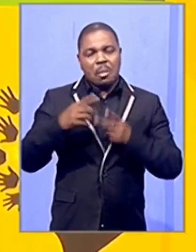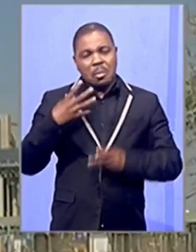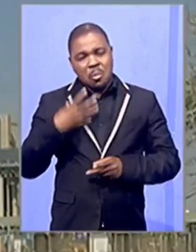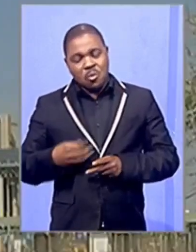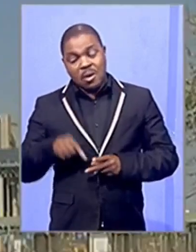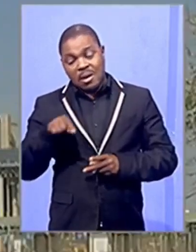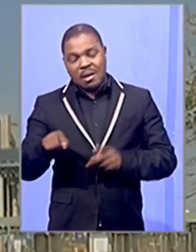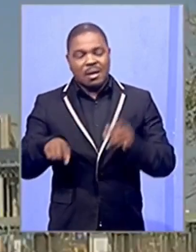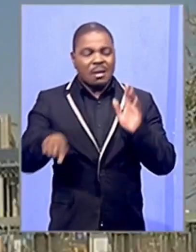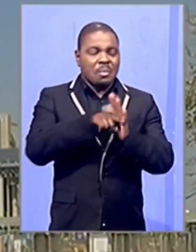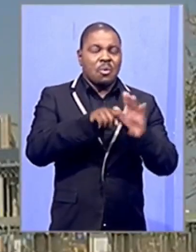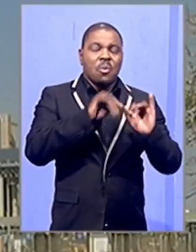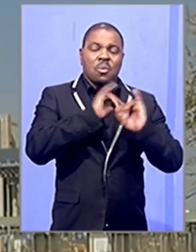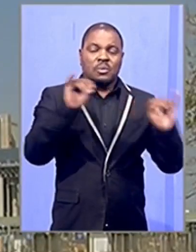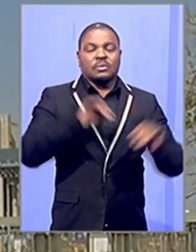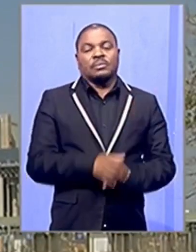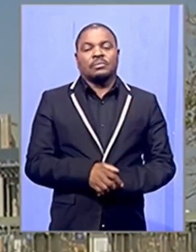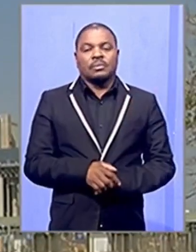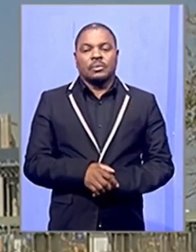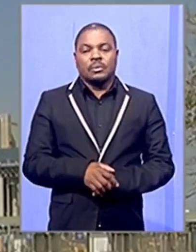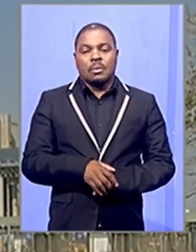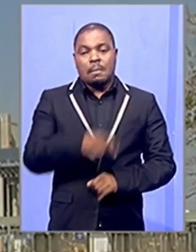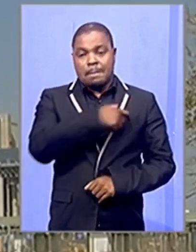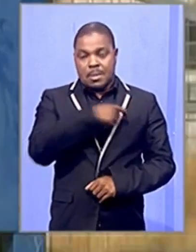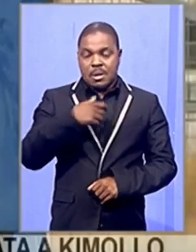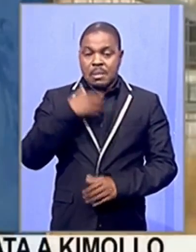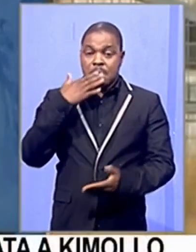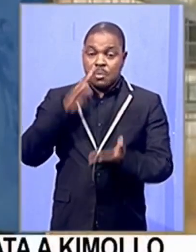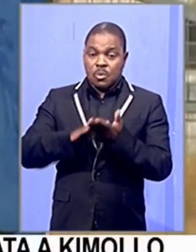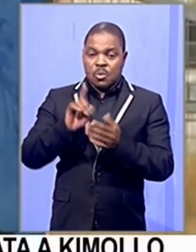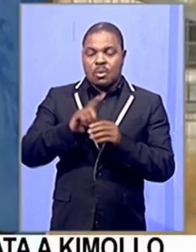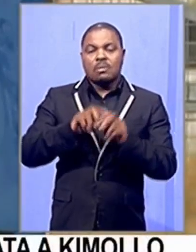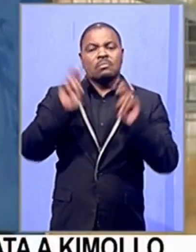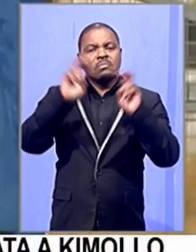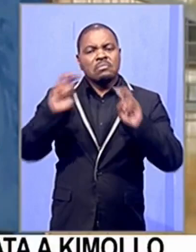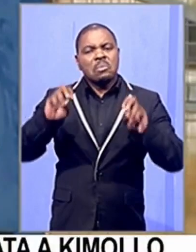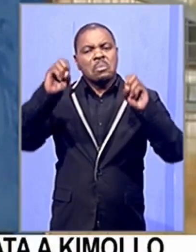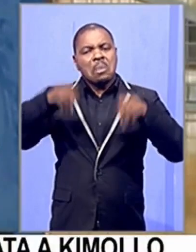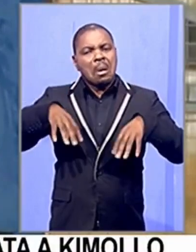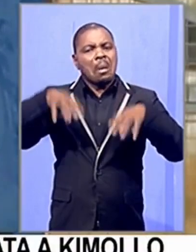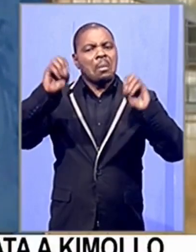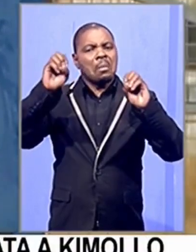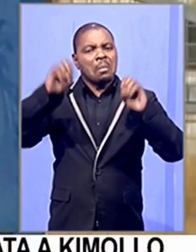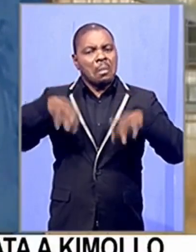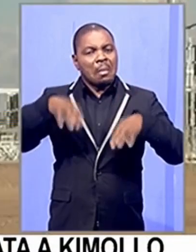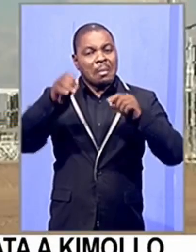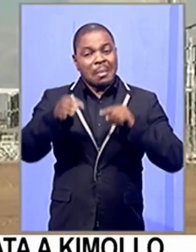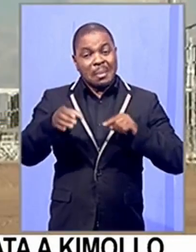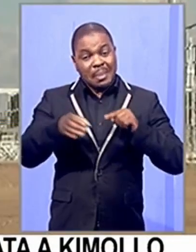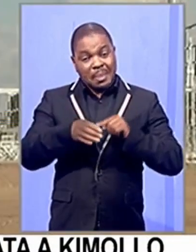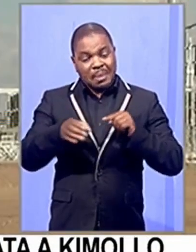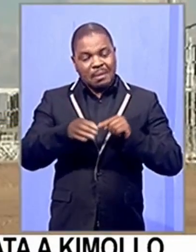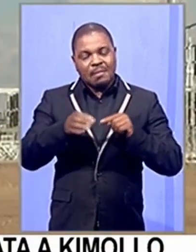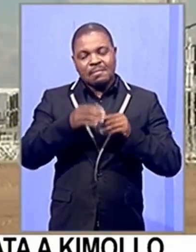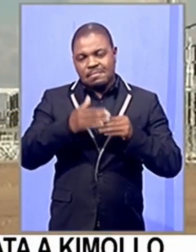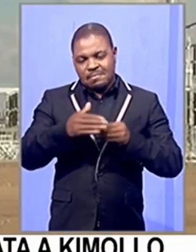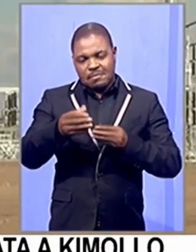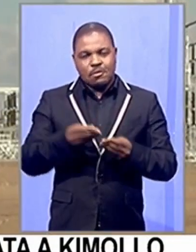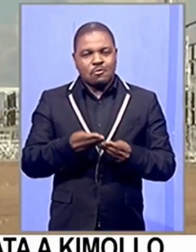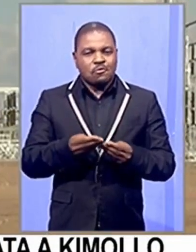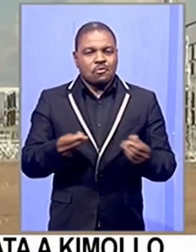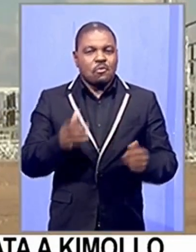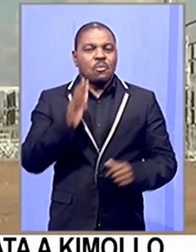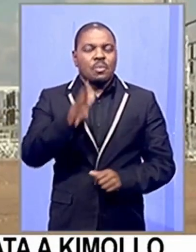affected. Mopresidente o tshepisa hore mathata ba kwang ke ho kgaolwa kgafetsa phepelo ya motlakase a tla